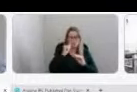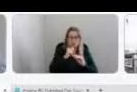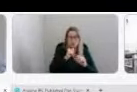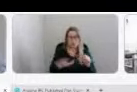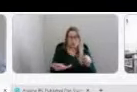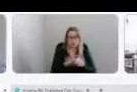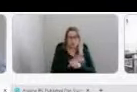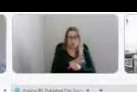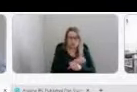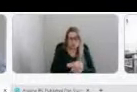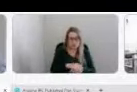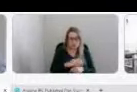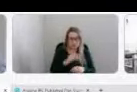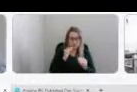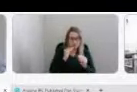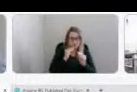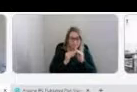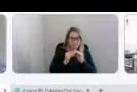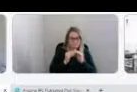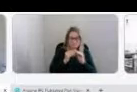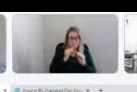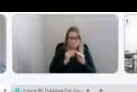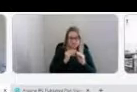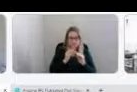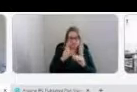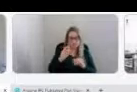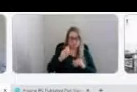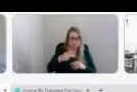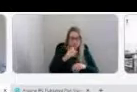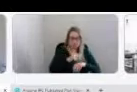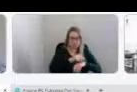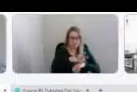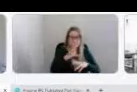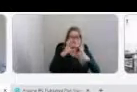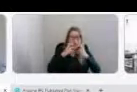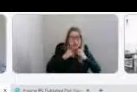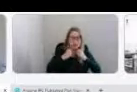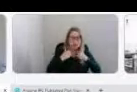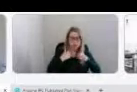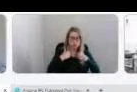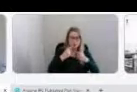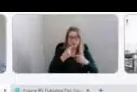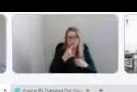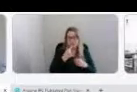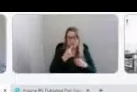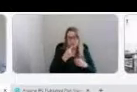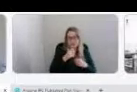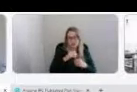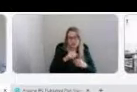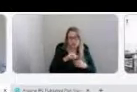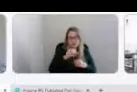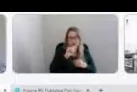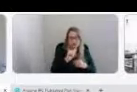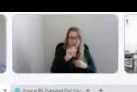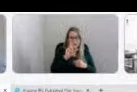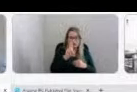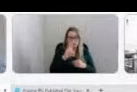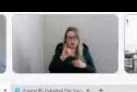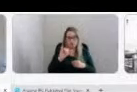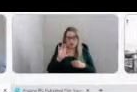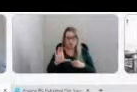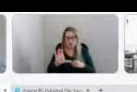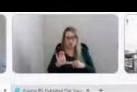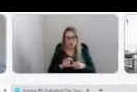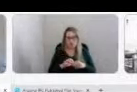revised map we submitted includes the values which we have articulated to the airc for past